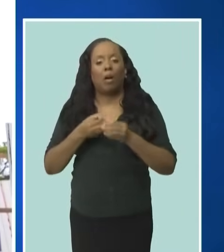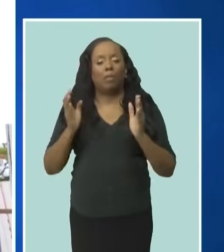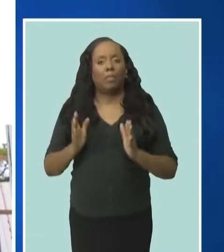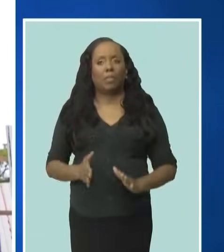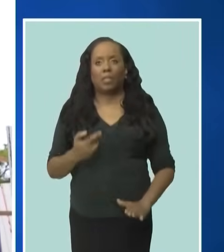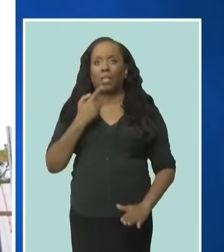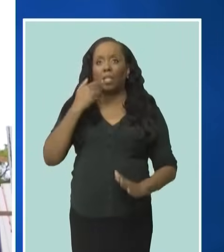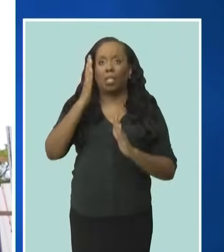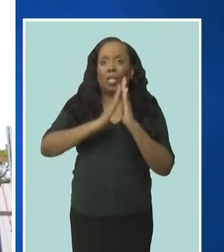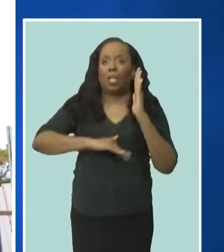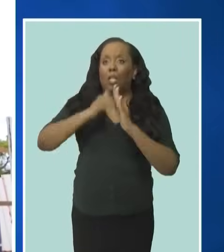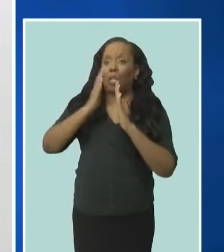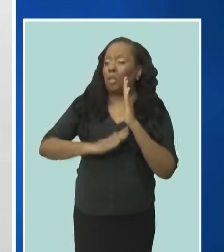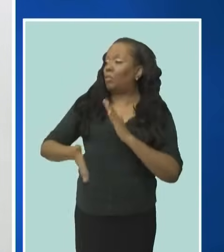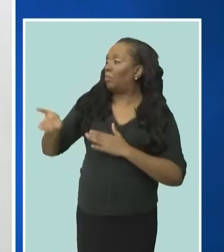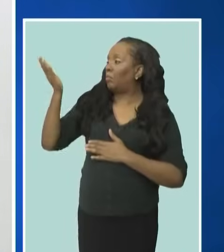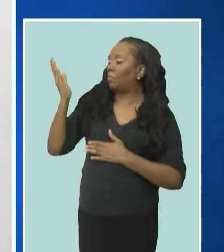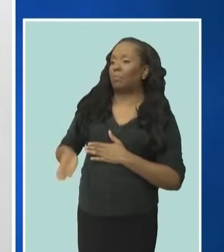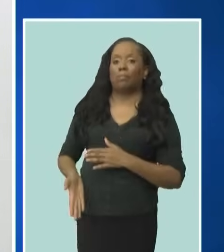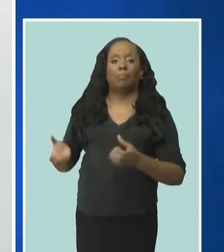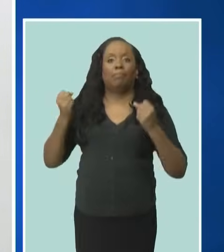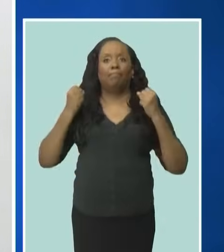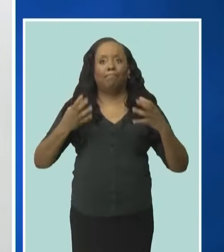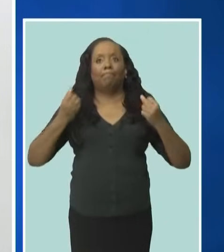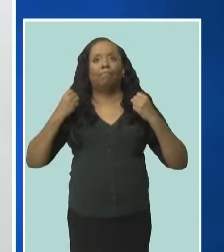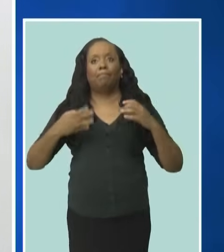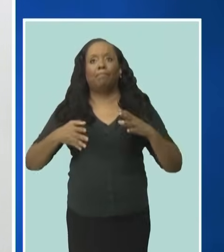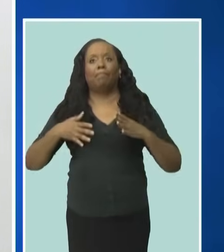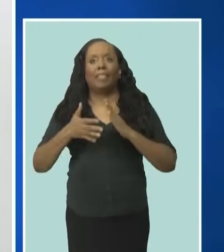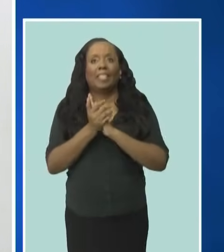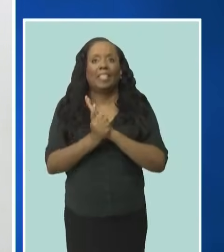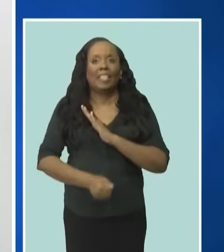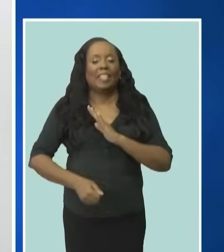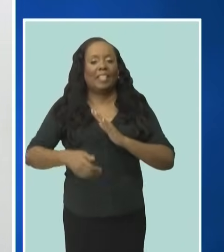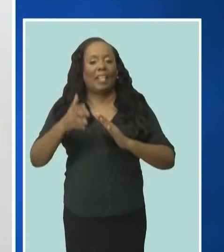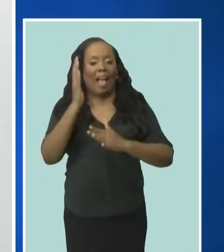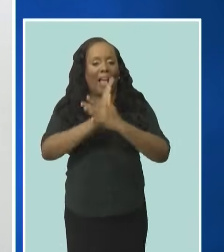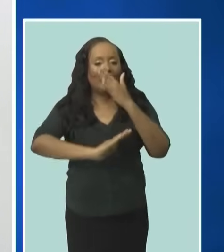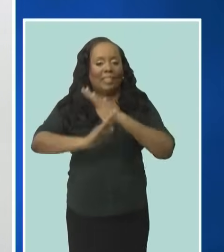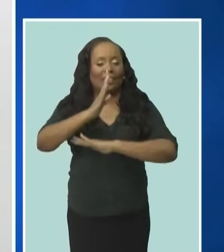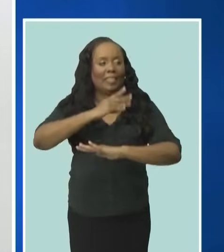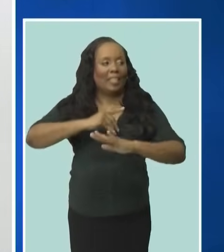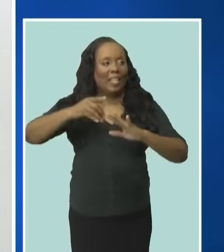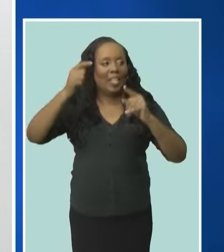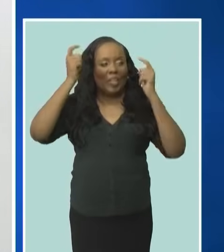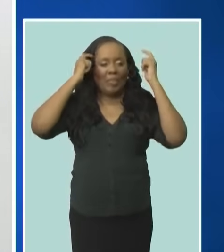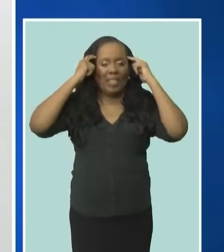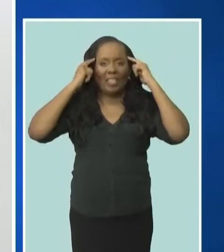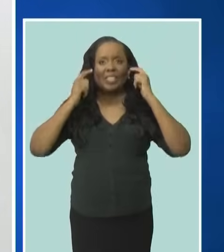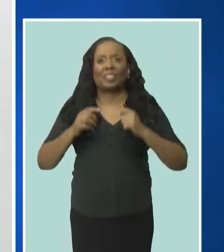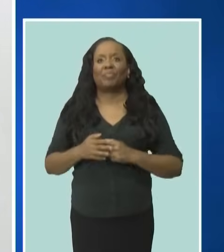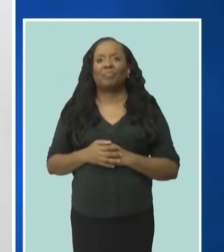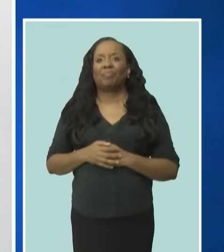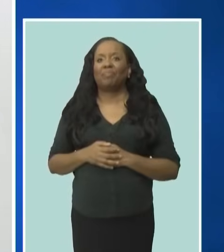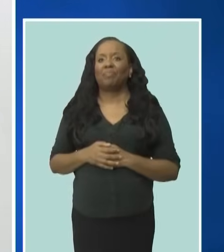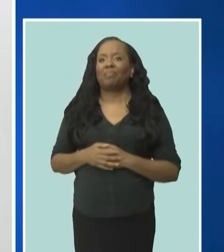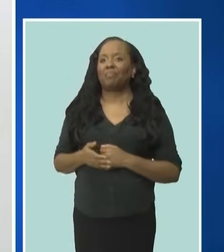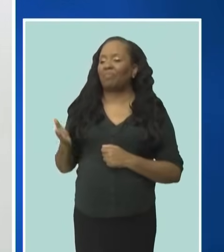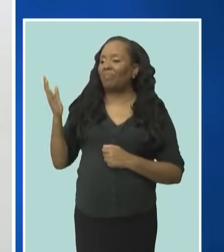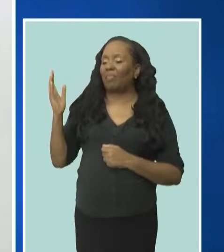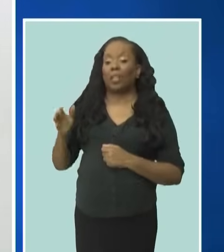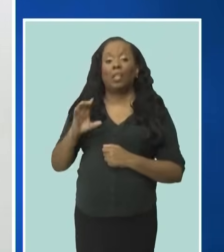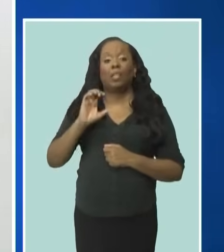the mural is the result of many talented hands and creative minds coming together. Shane Eastman and his team have poured